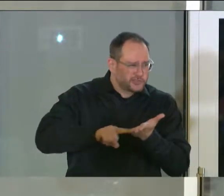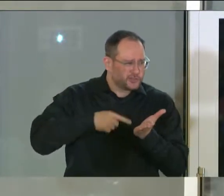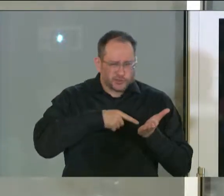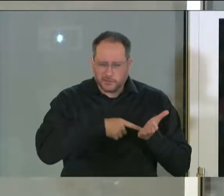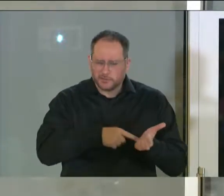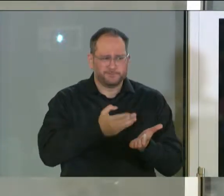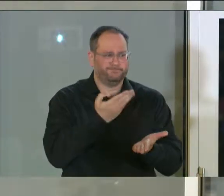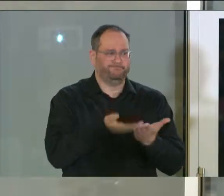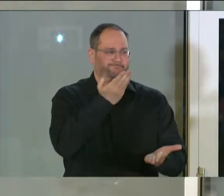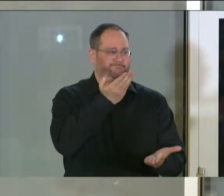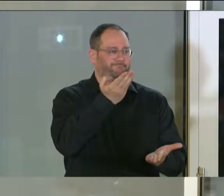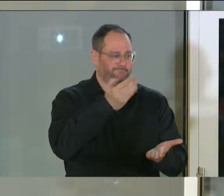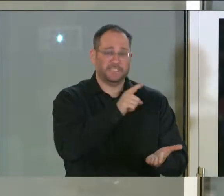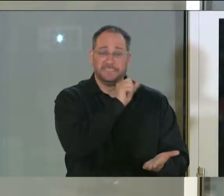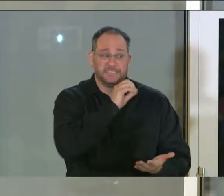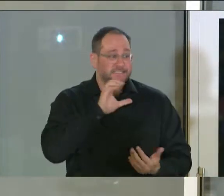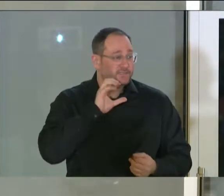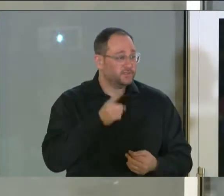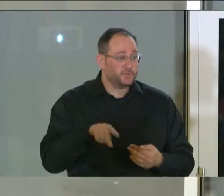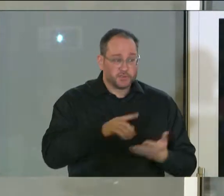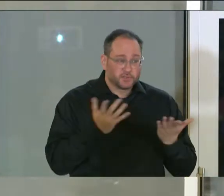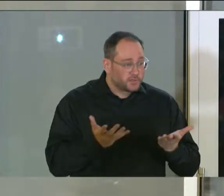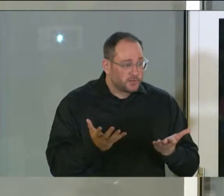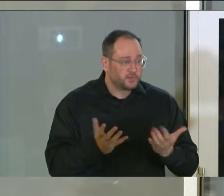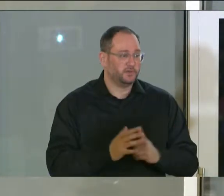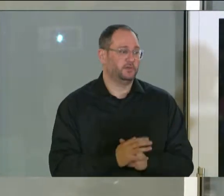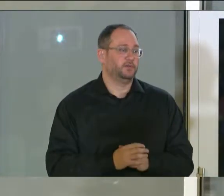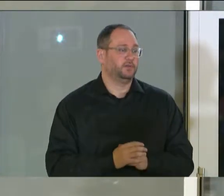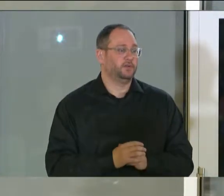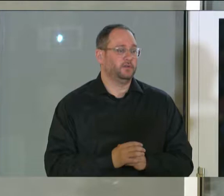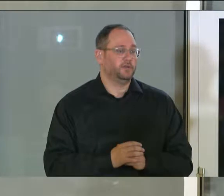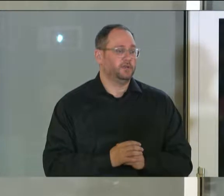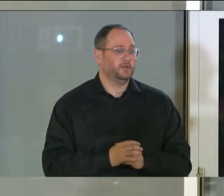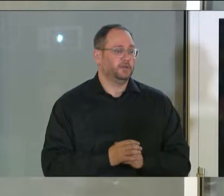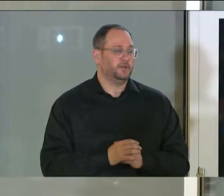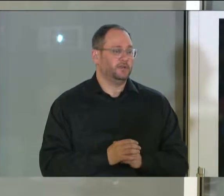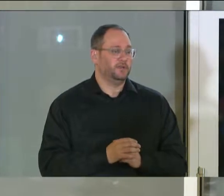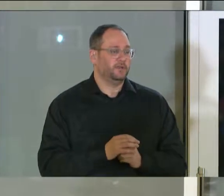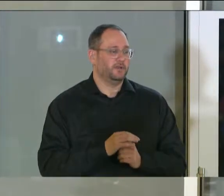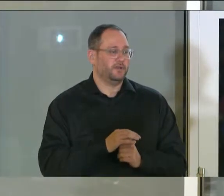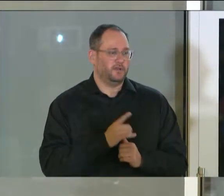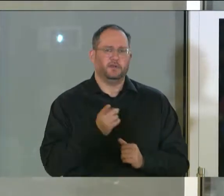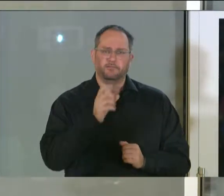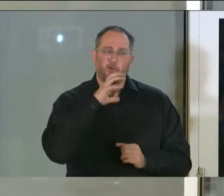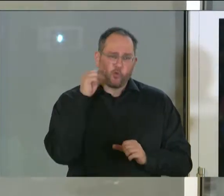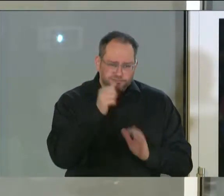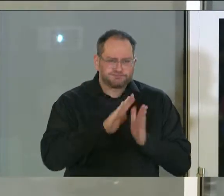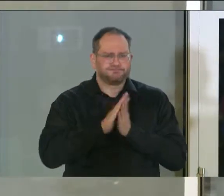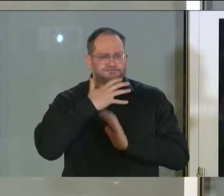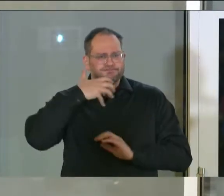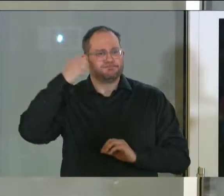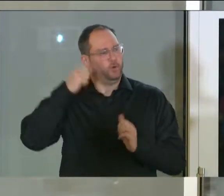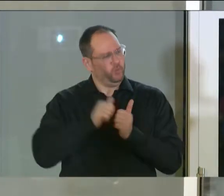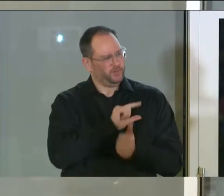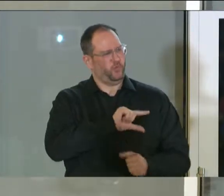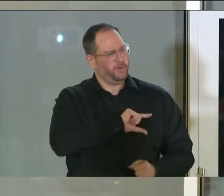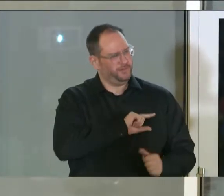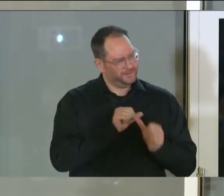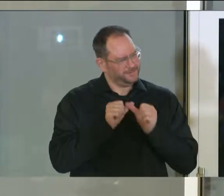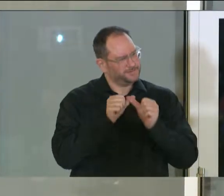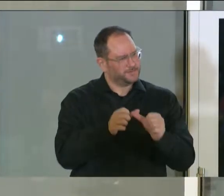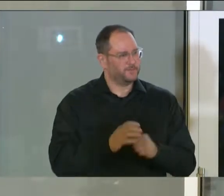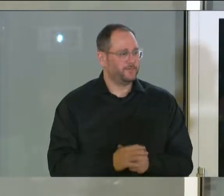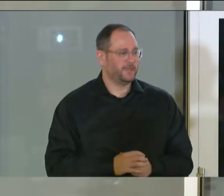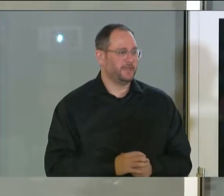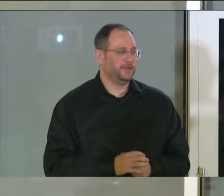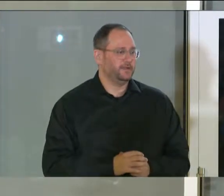with quality when they're allowed to do it at home and in their communities. How do you do that? Well, we spend about $200 million on